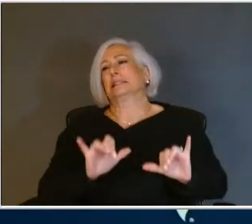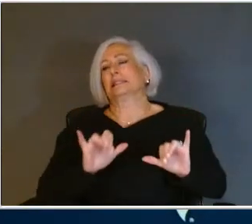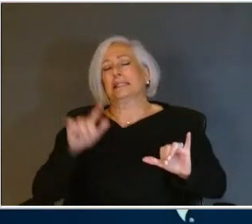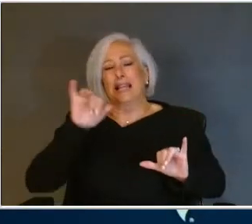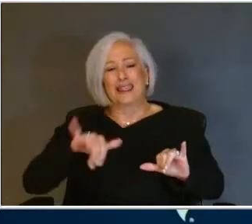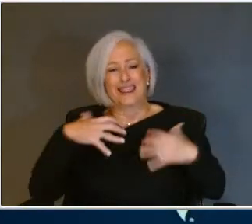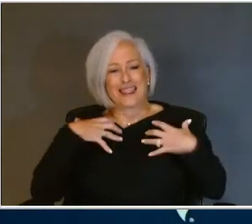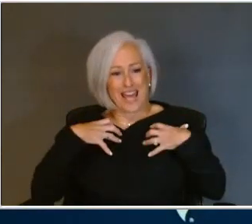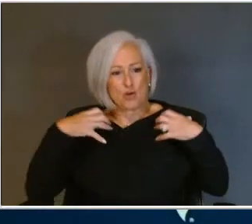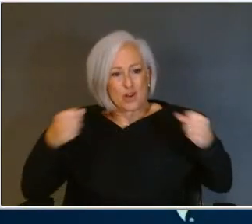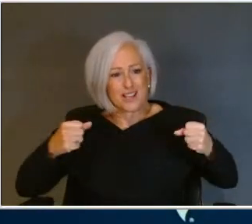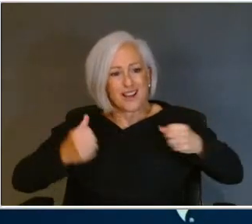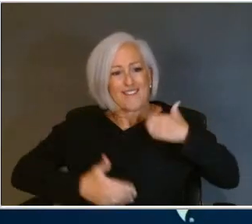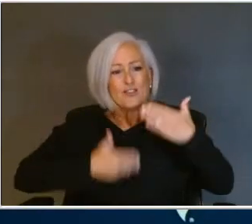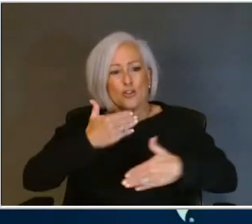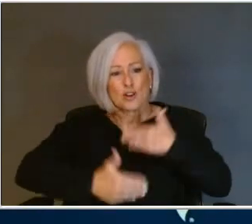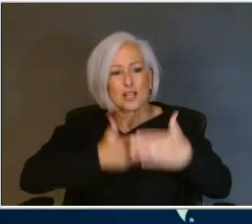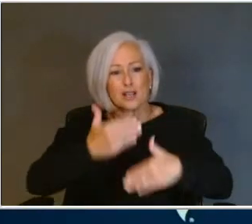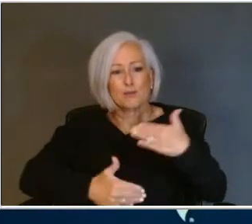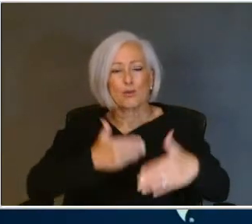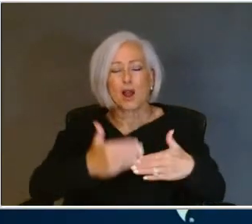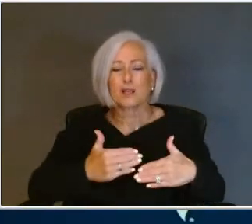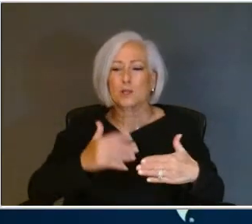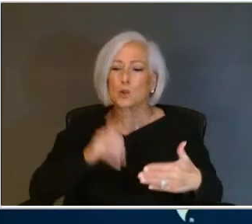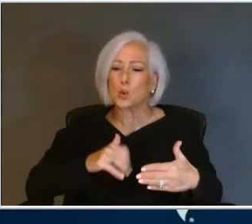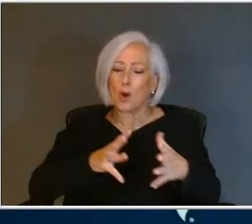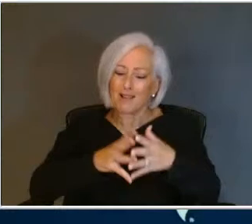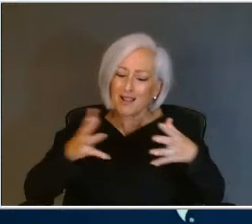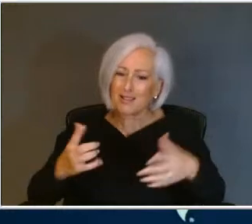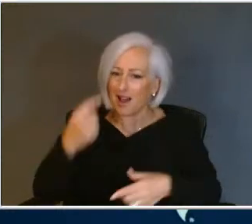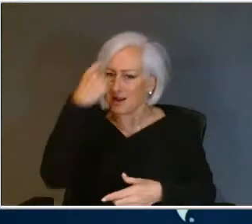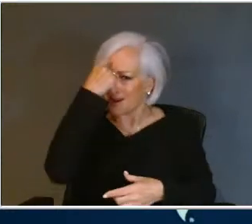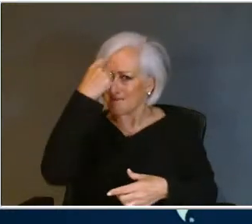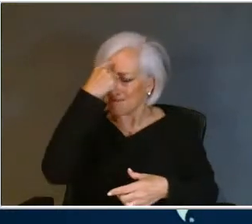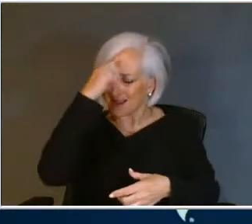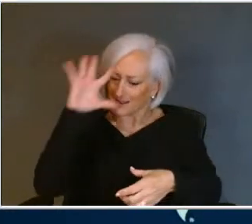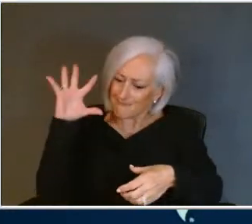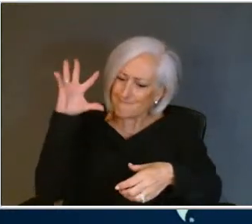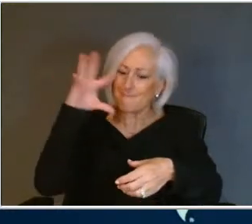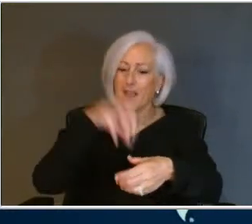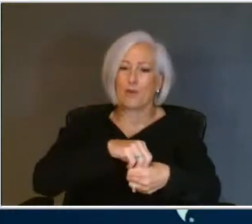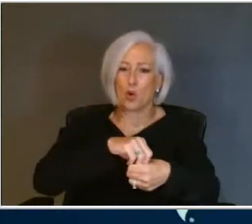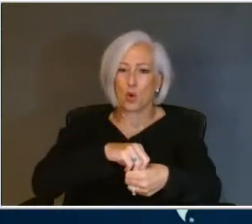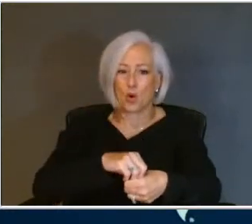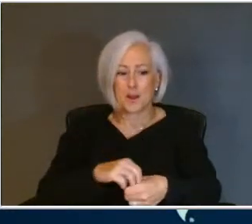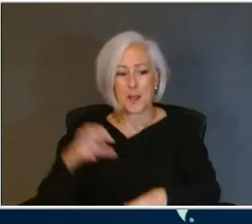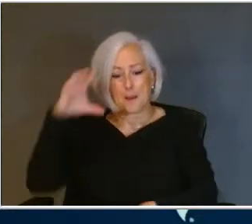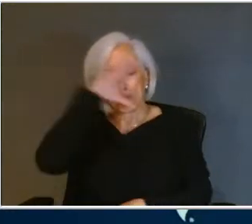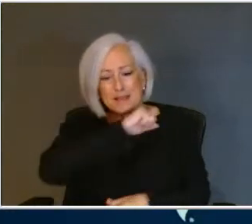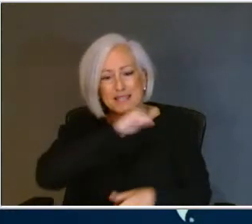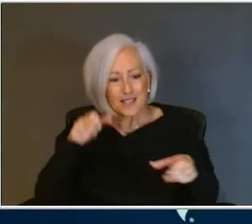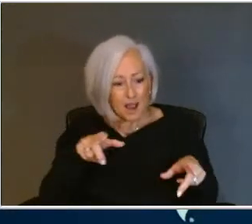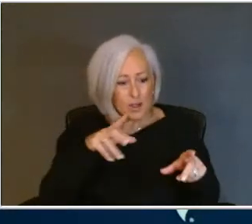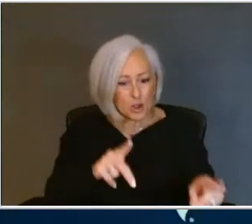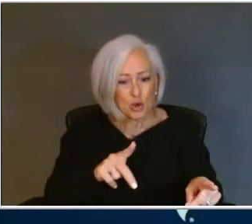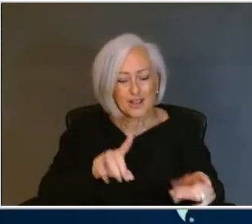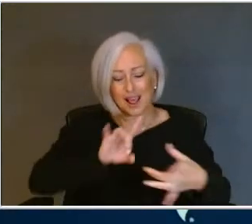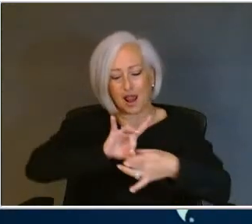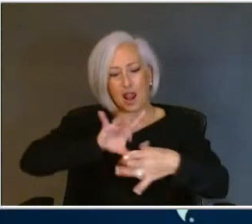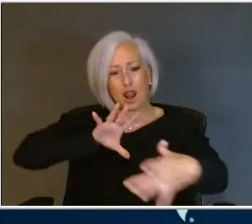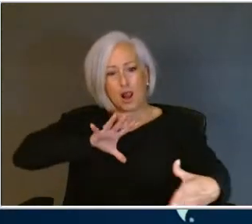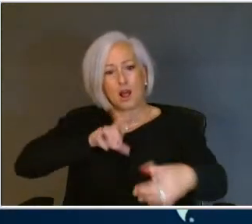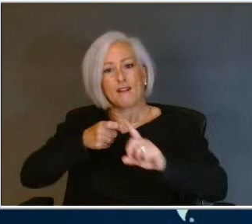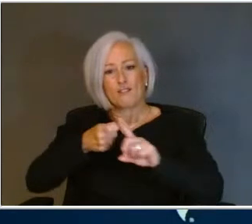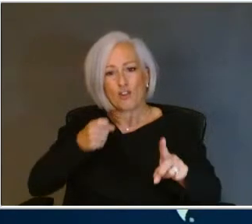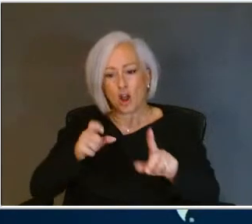the physical part, there's such a mental toll. Feeling disconnected from your teammates, missing out on opportunities, questioning whether or not you'd